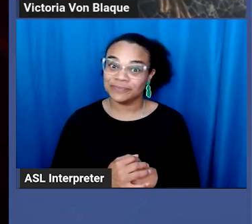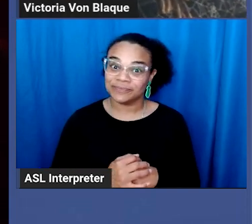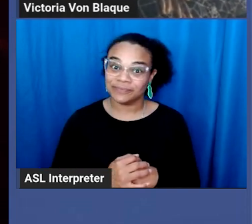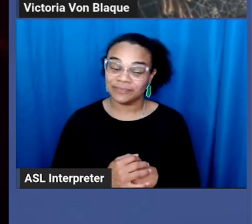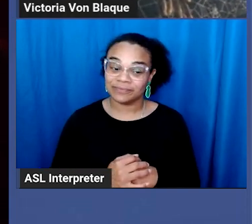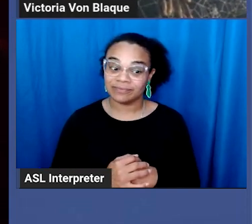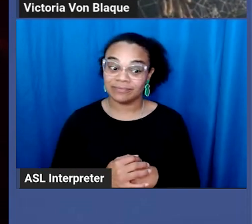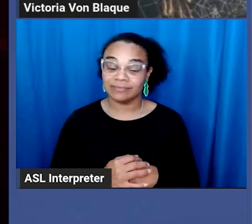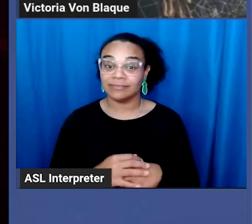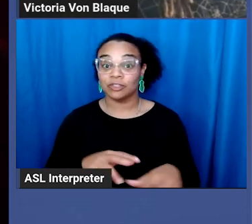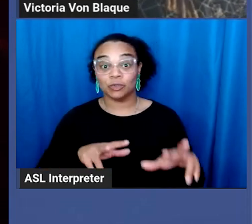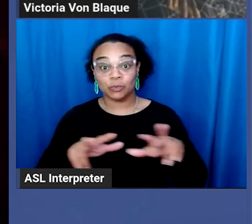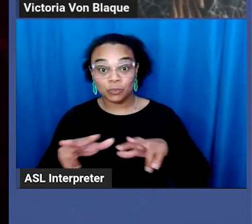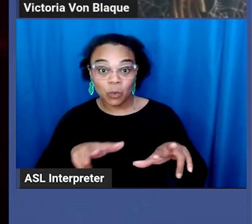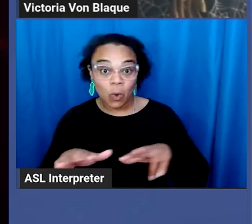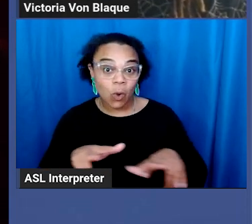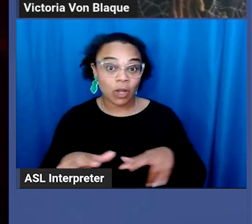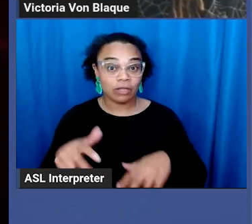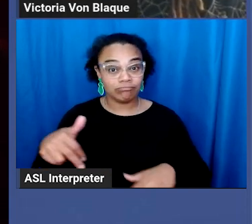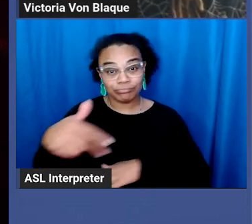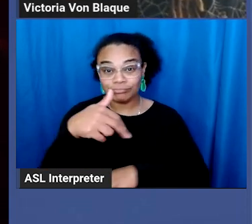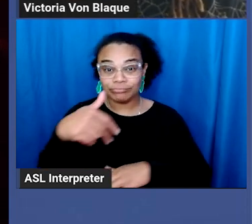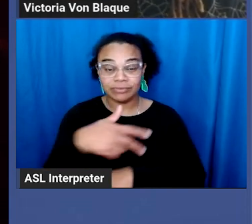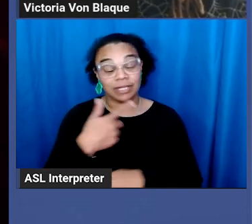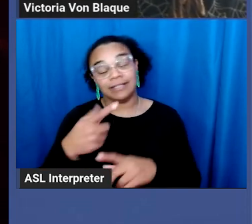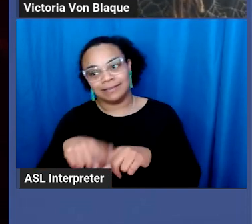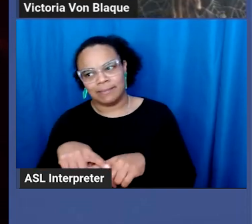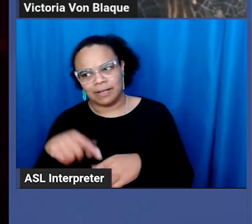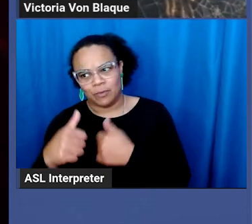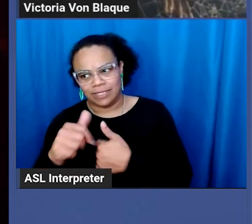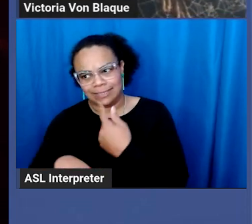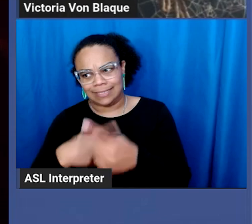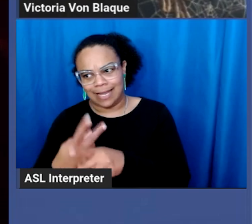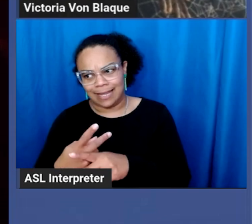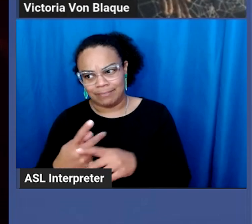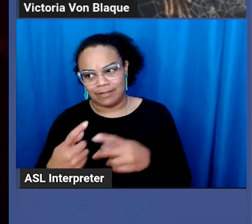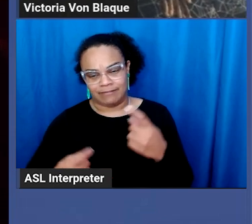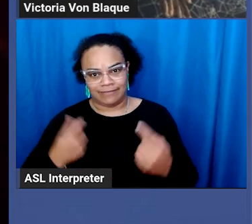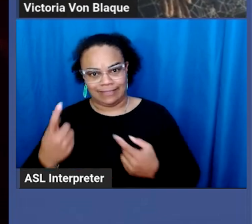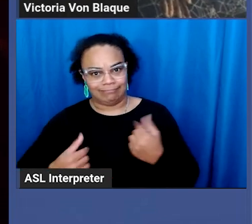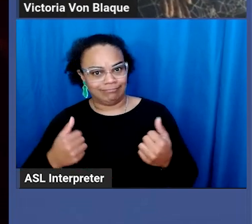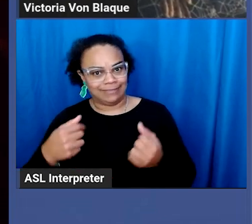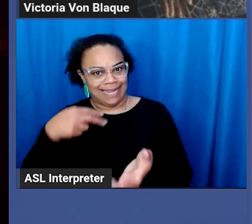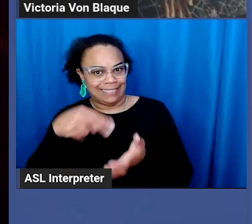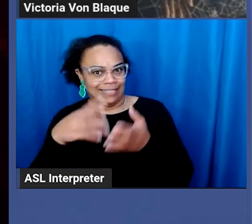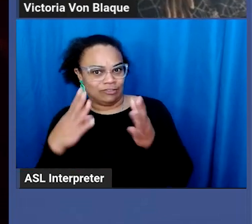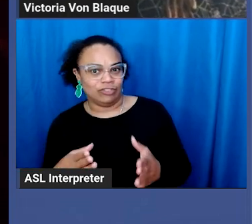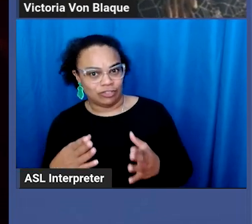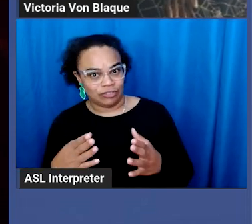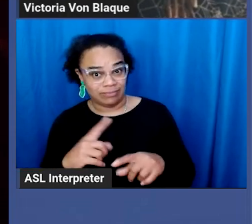Walking around, depending on what kind of exotic dance you are, heels,